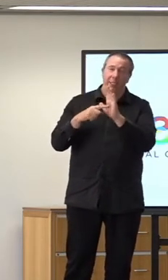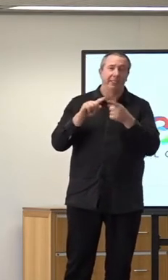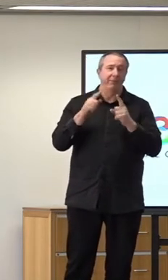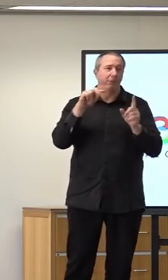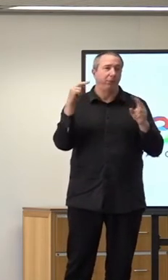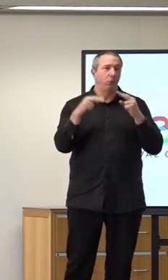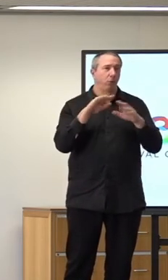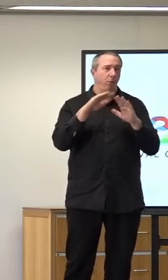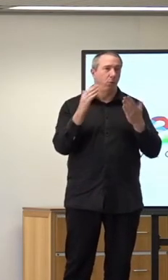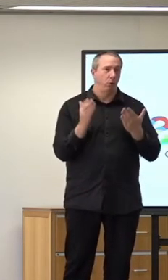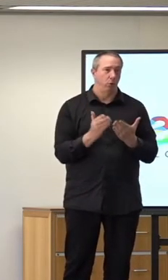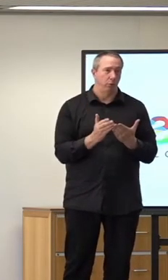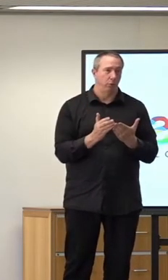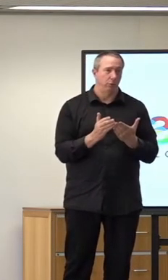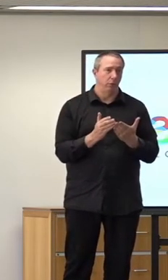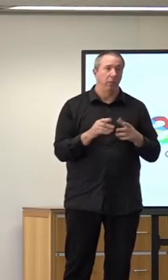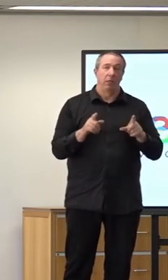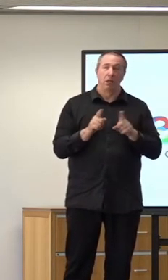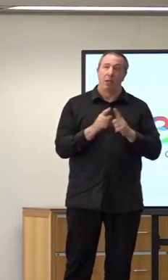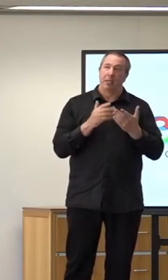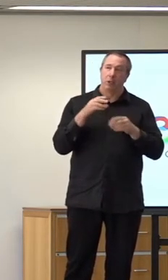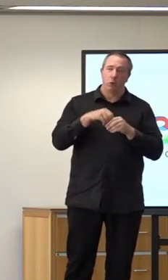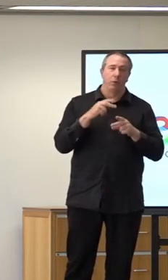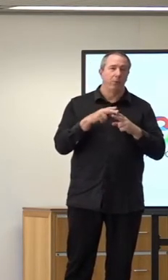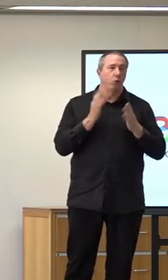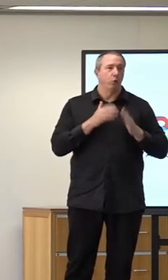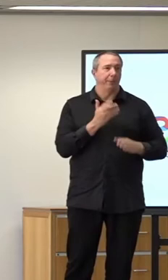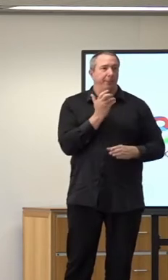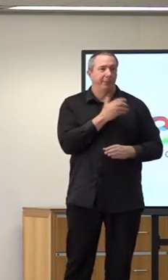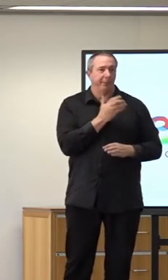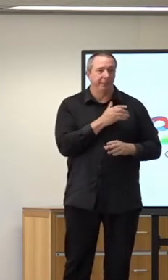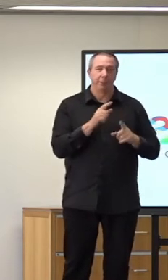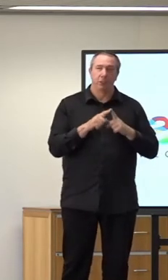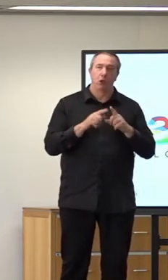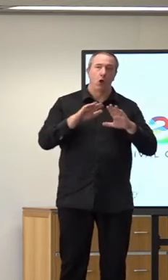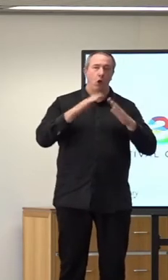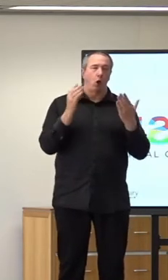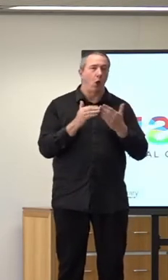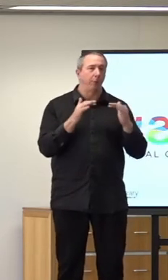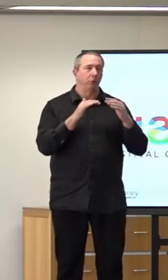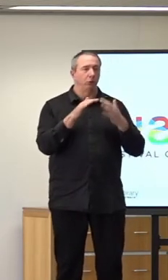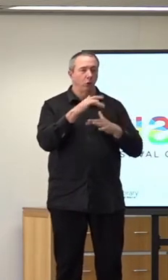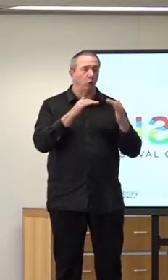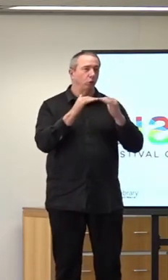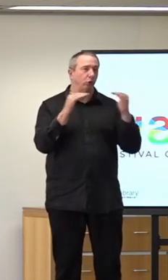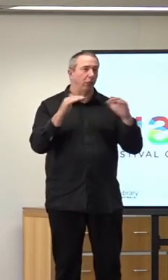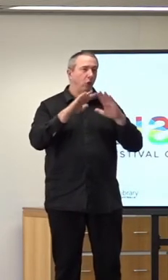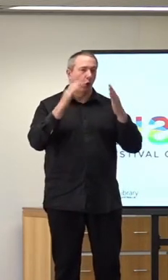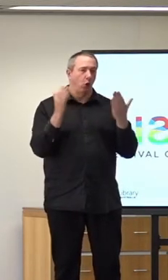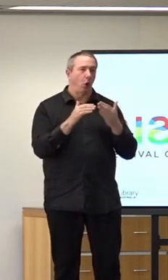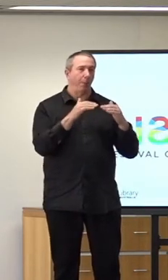to contribute to human dignity and social justice, global equality, and planetary well-being.